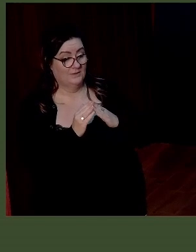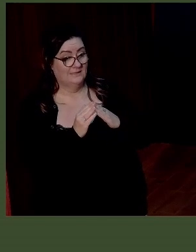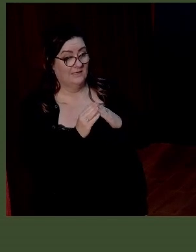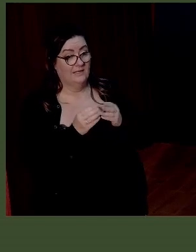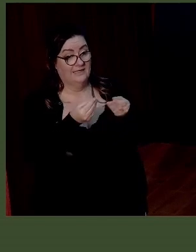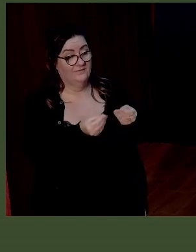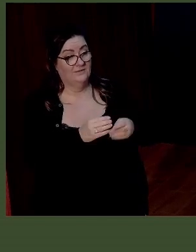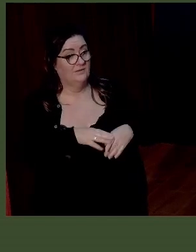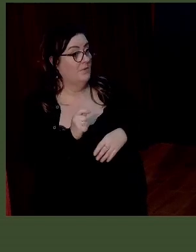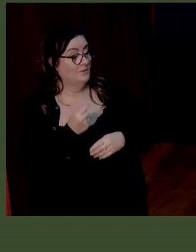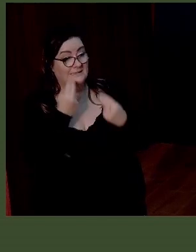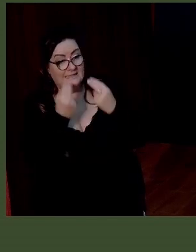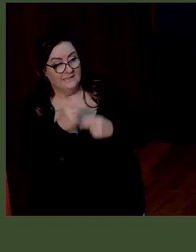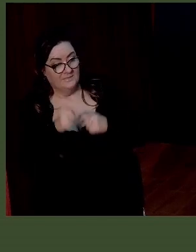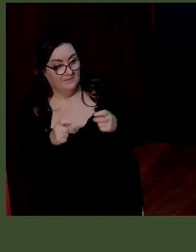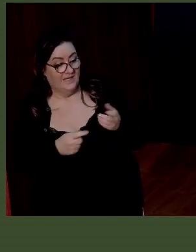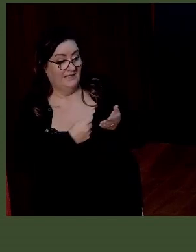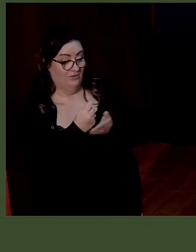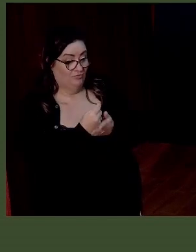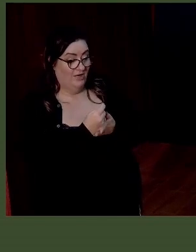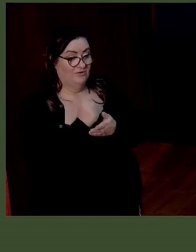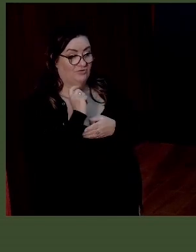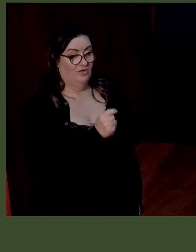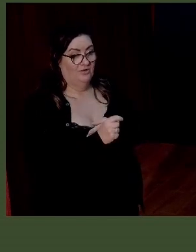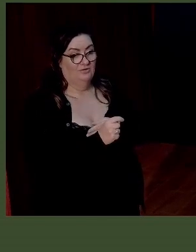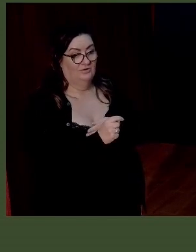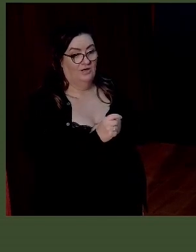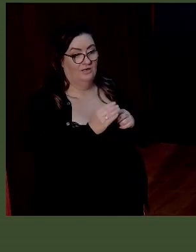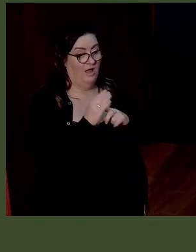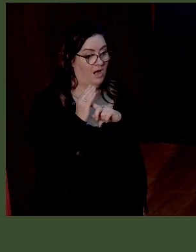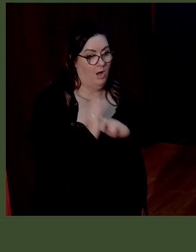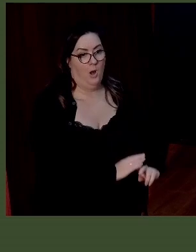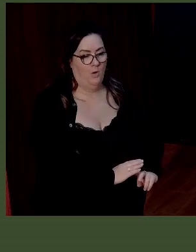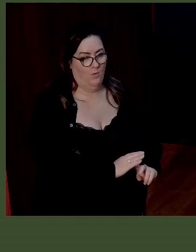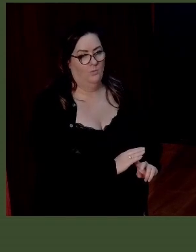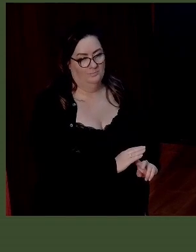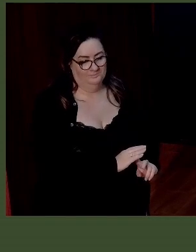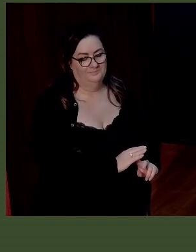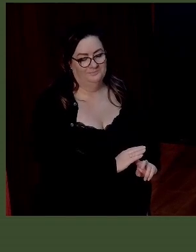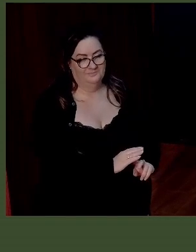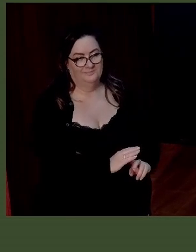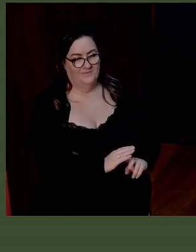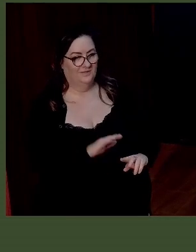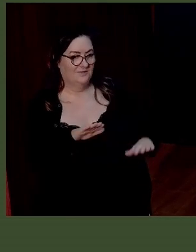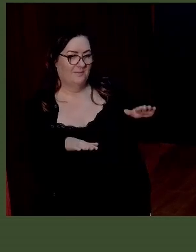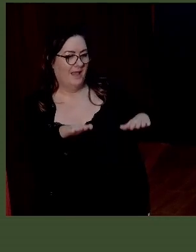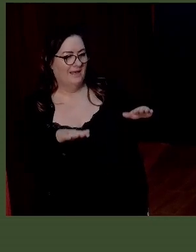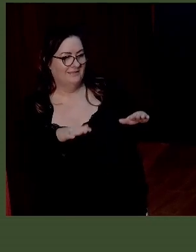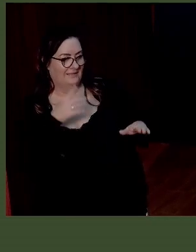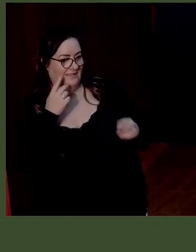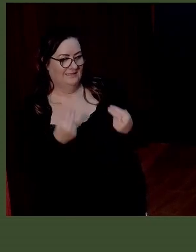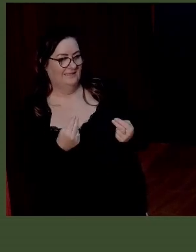needy applicants and that the rents charged are not unnecessarily low. There is this balance to